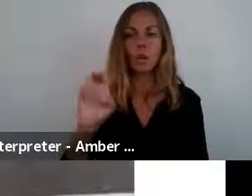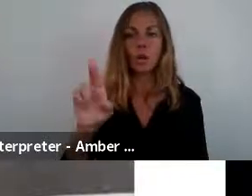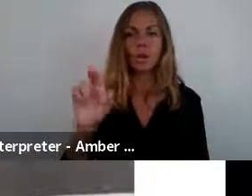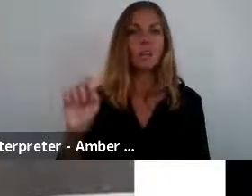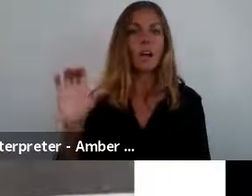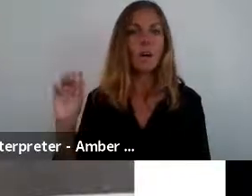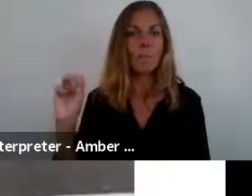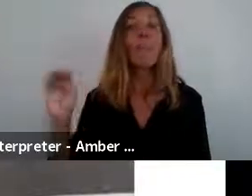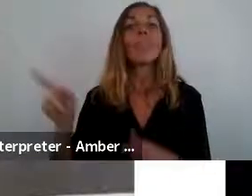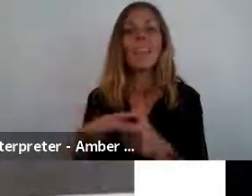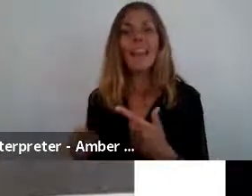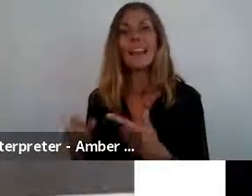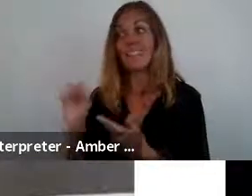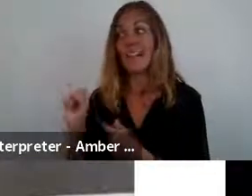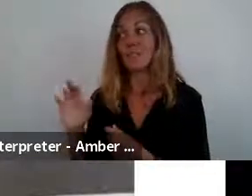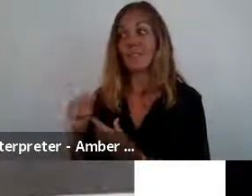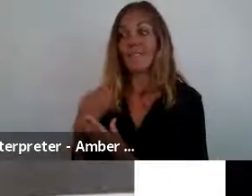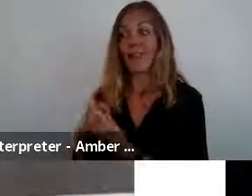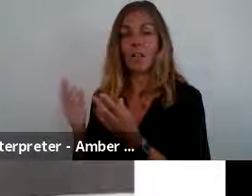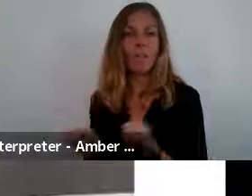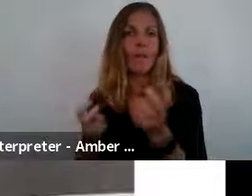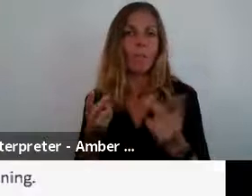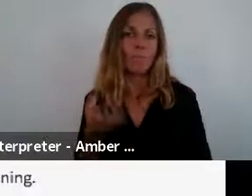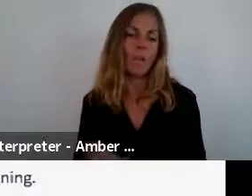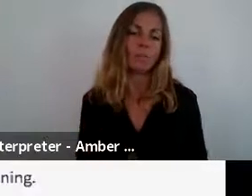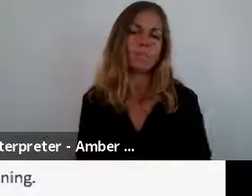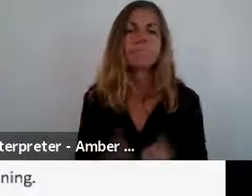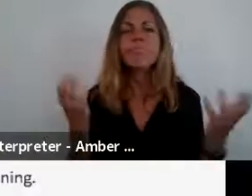the SRT file. So that's something a lot of people don't know about.